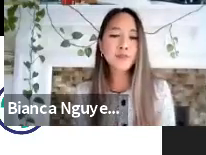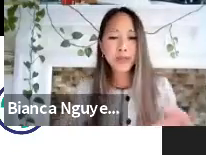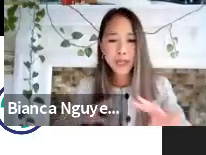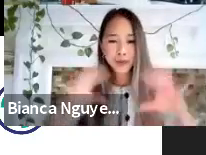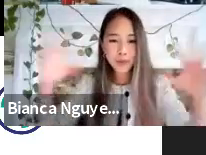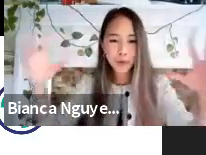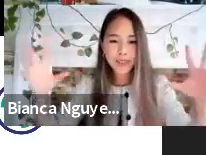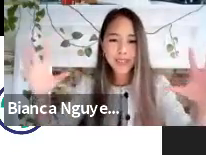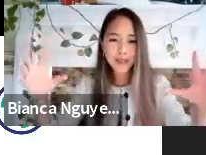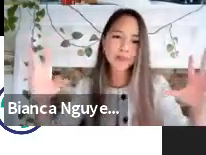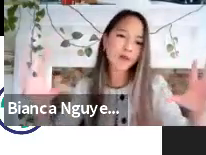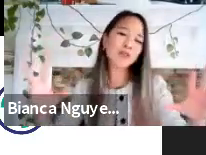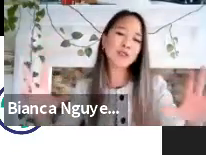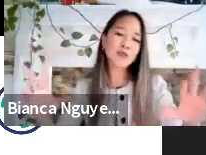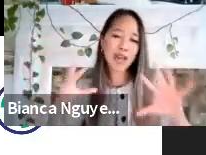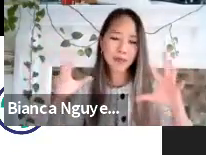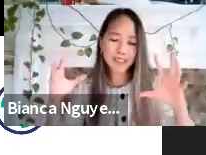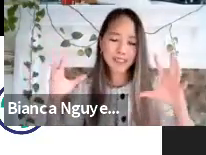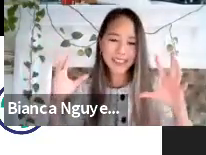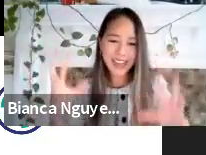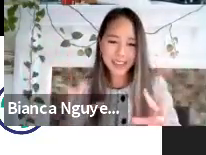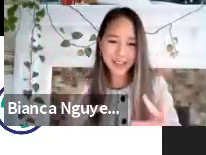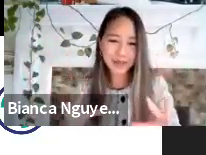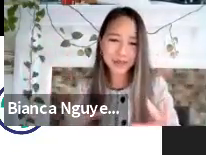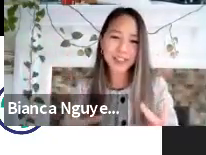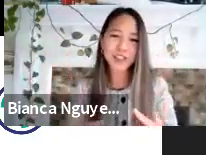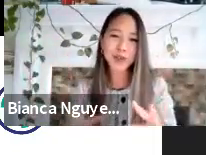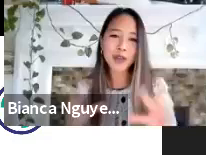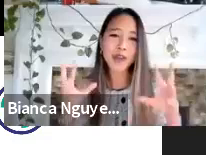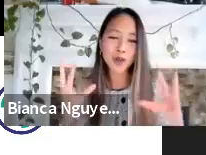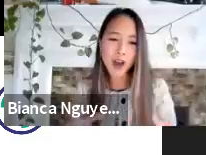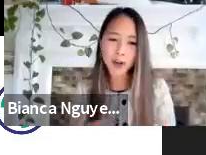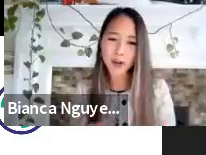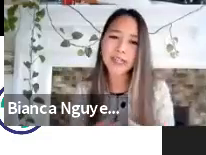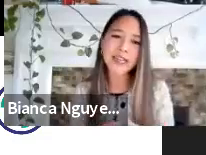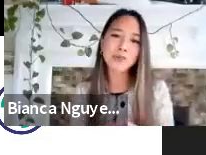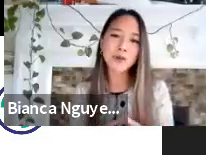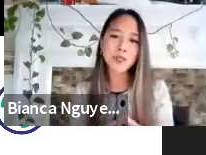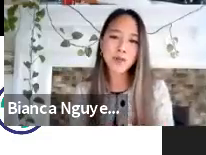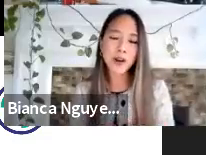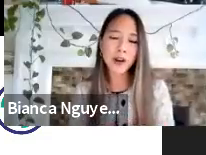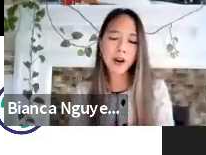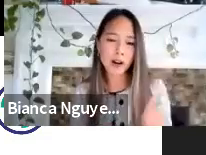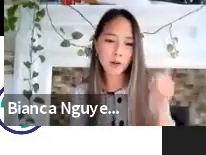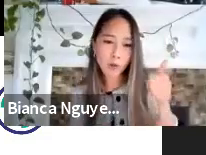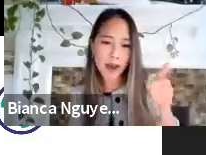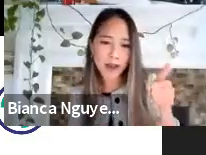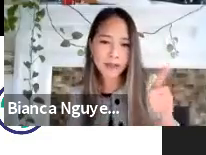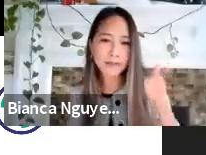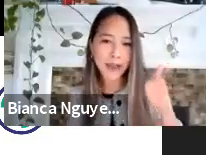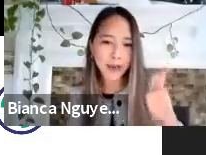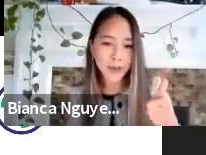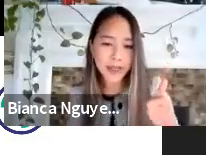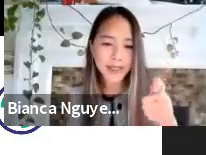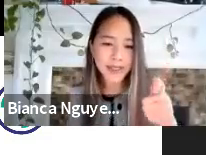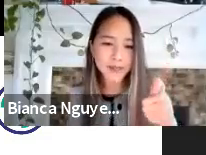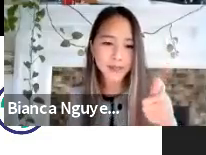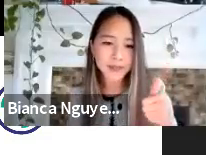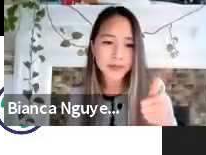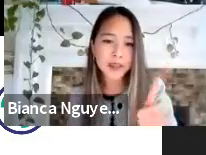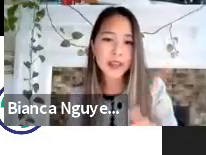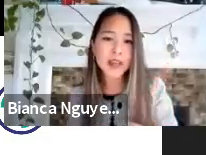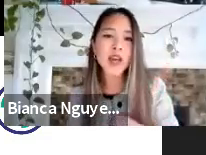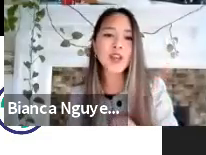The big 4 skills modules, which Emily is going to dive deep into and give you concrete examples for, are 1,